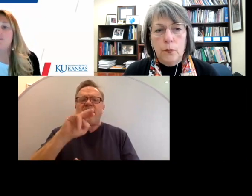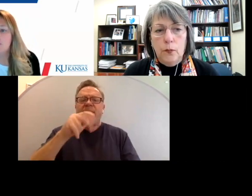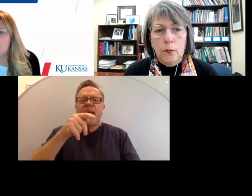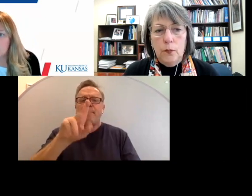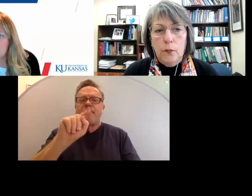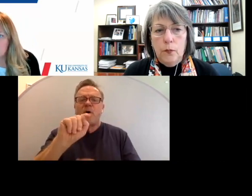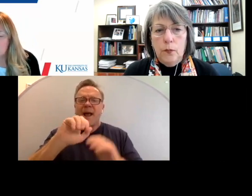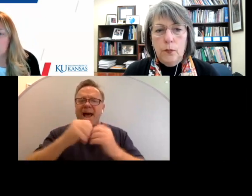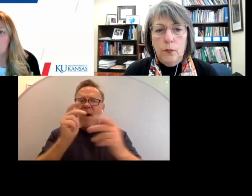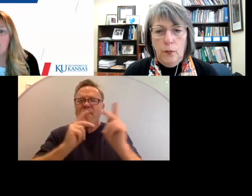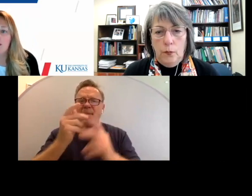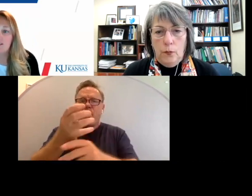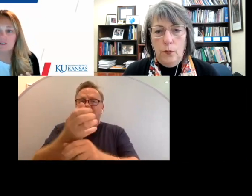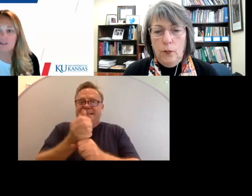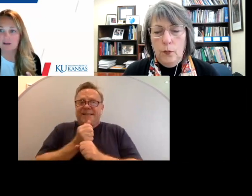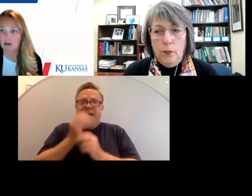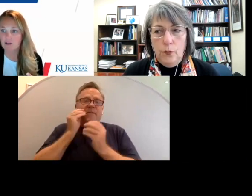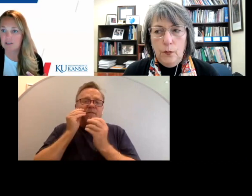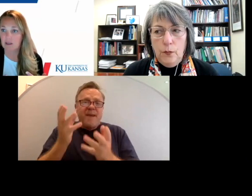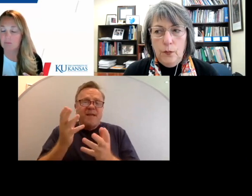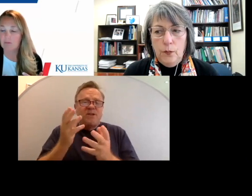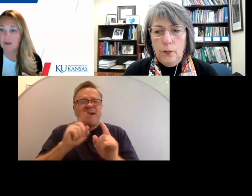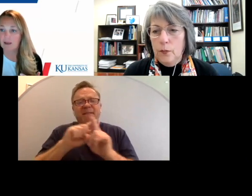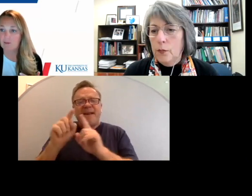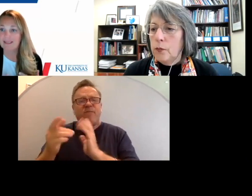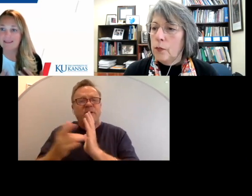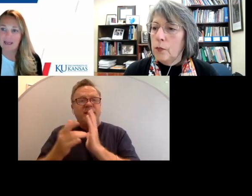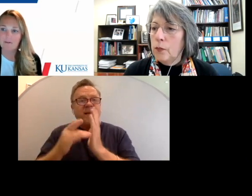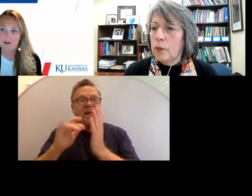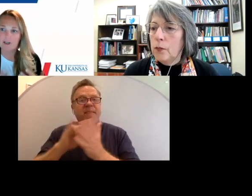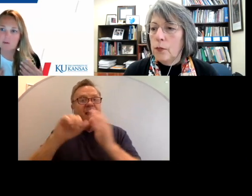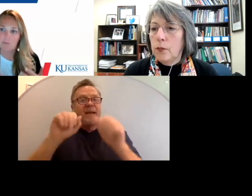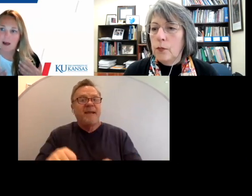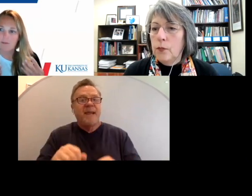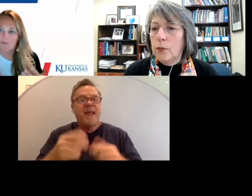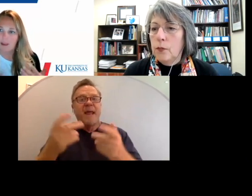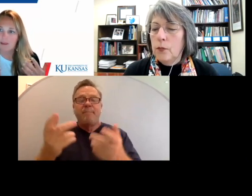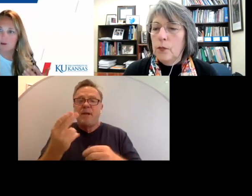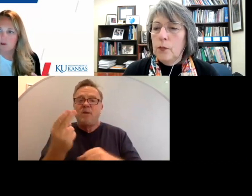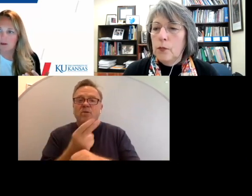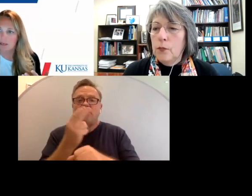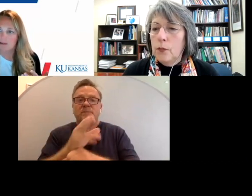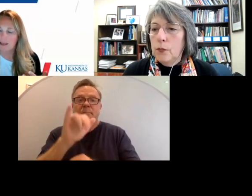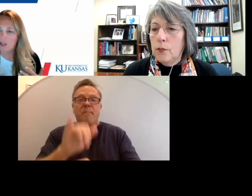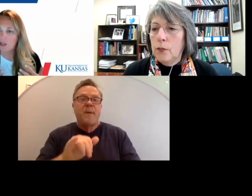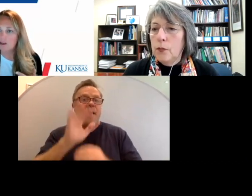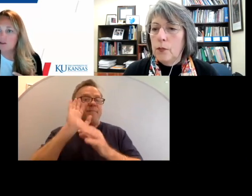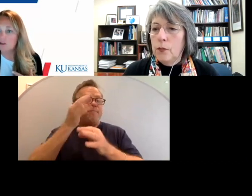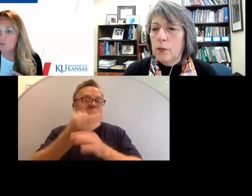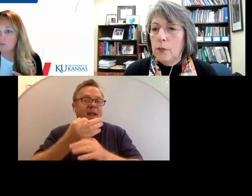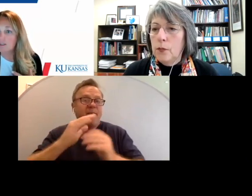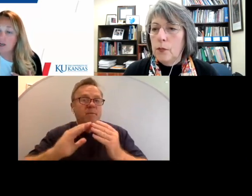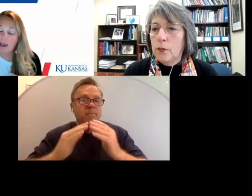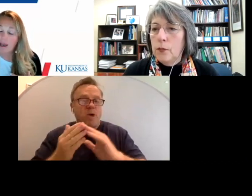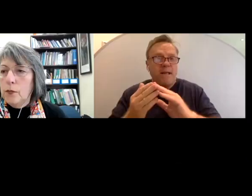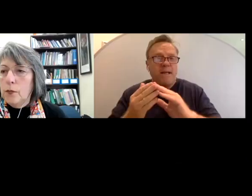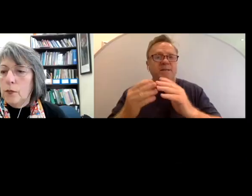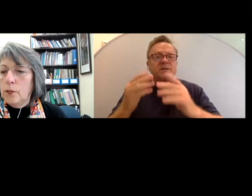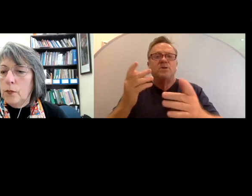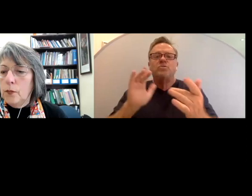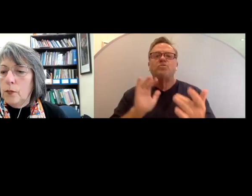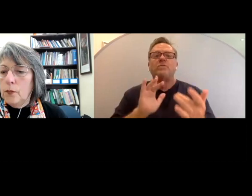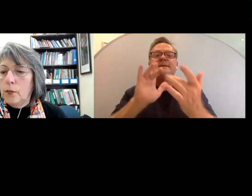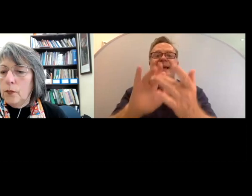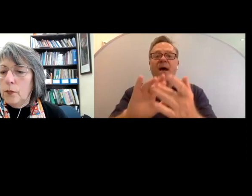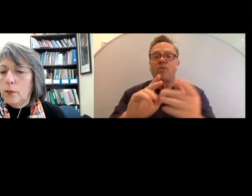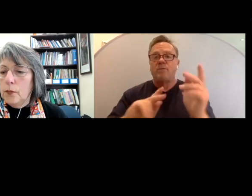receive information and the many different technologies can, that can be leveraged by faith communities to reach out to